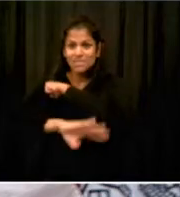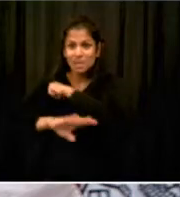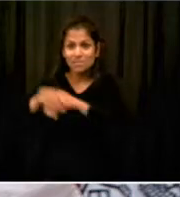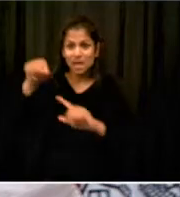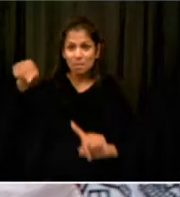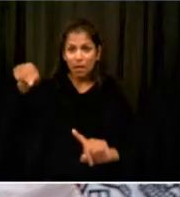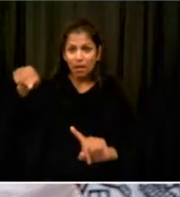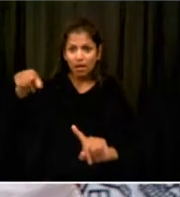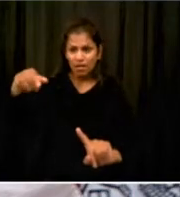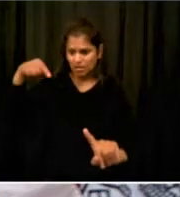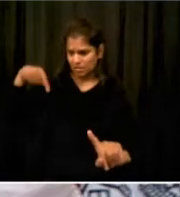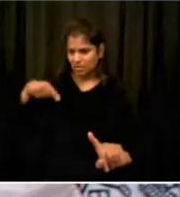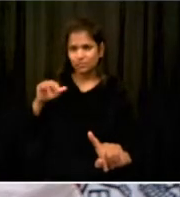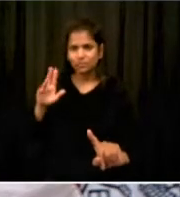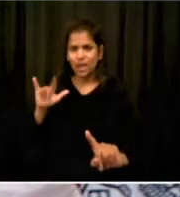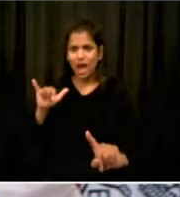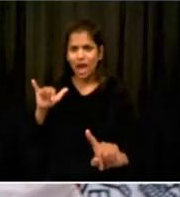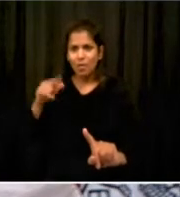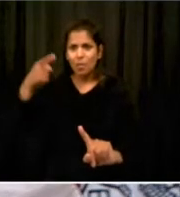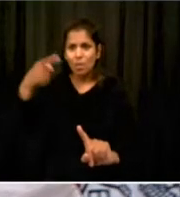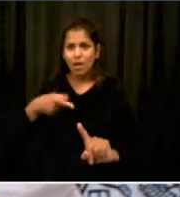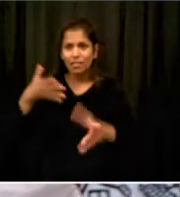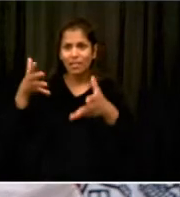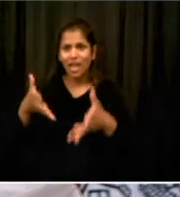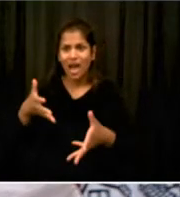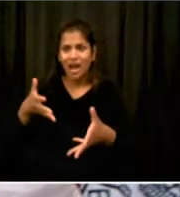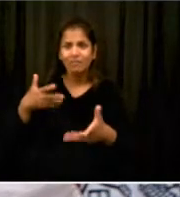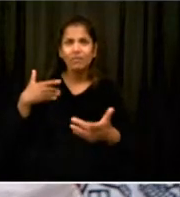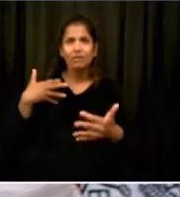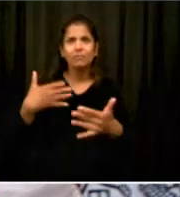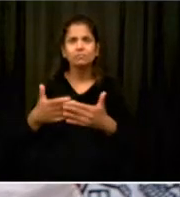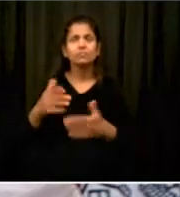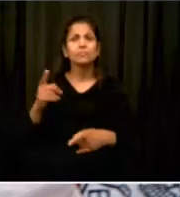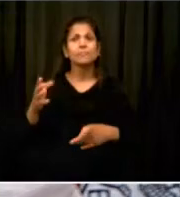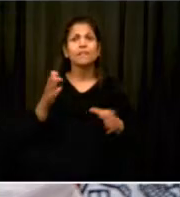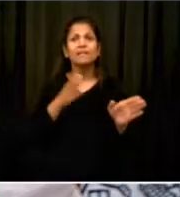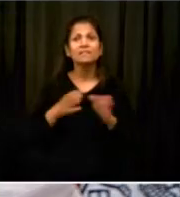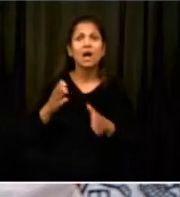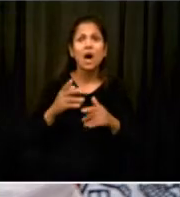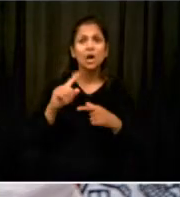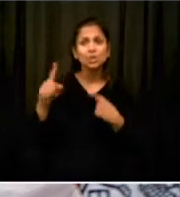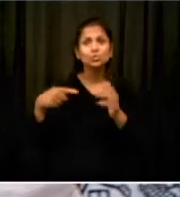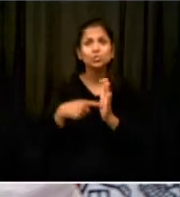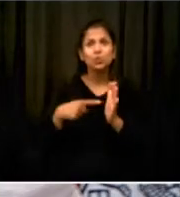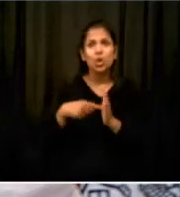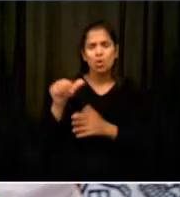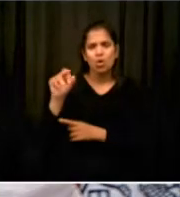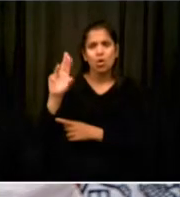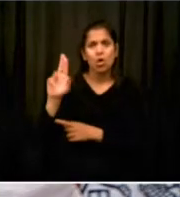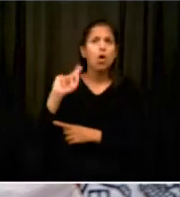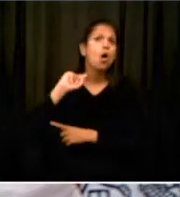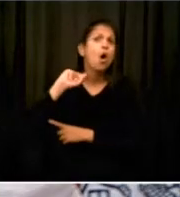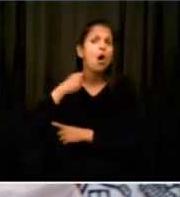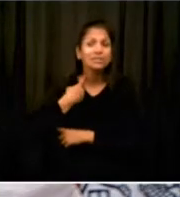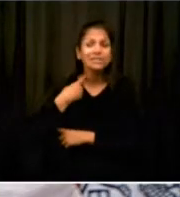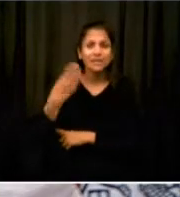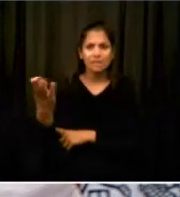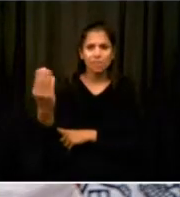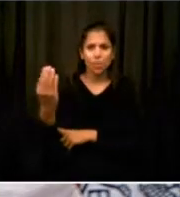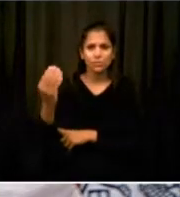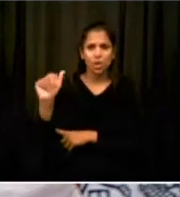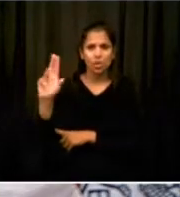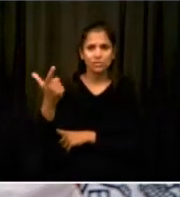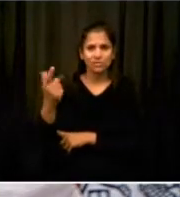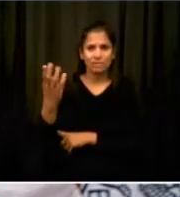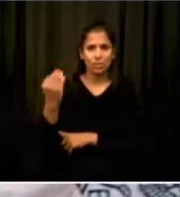and the scheduled first day of school, September 10th, for parents to plan. I'm wondering if you can address that and what you make of that. Yeah, Andrew,